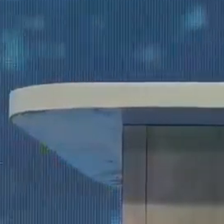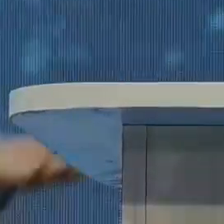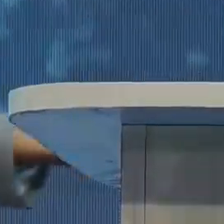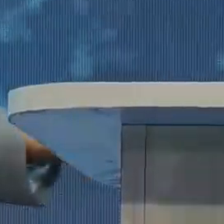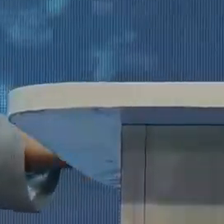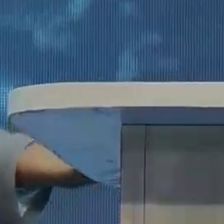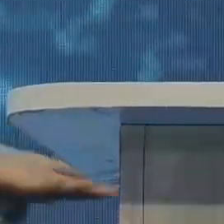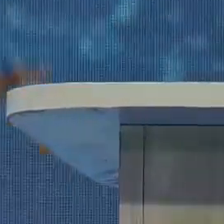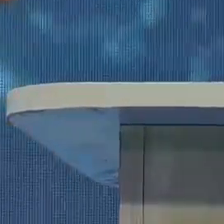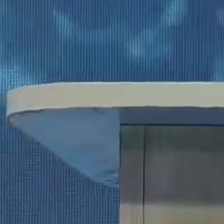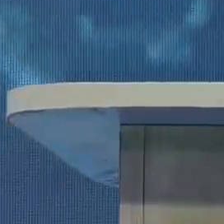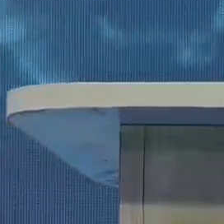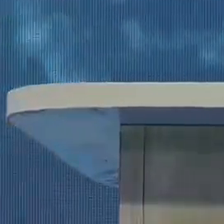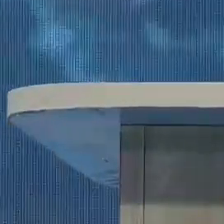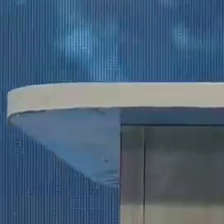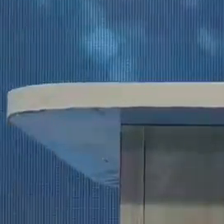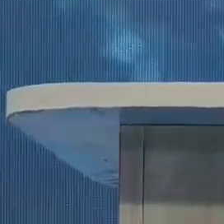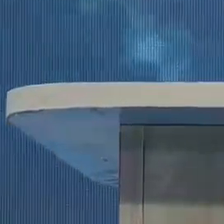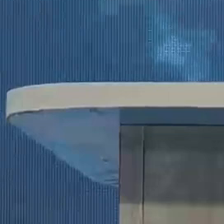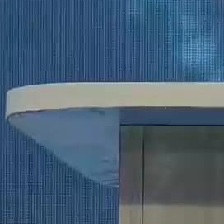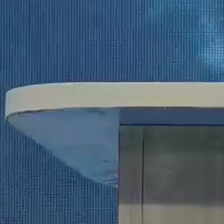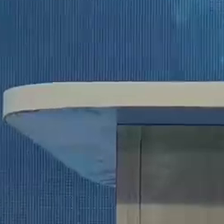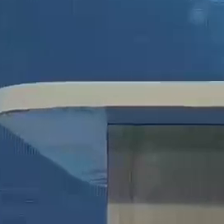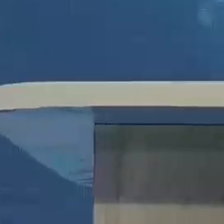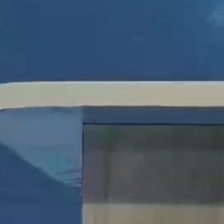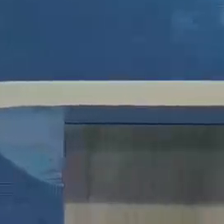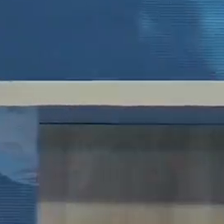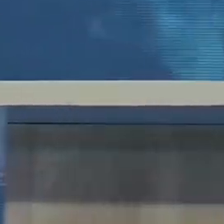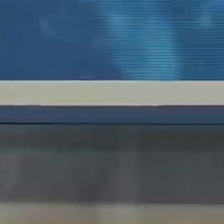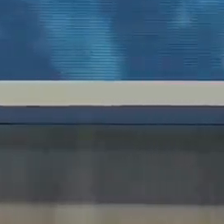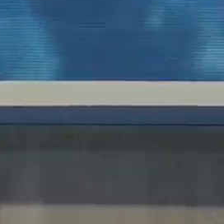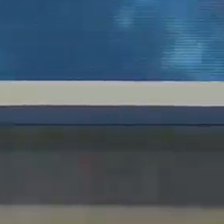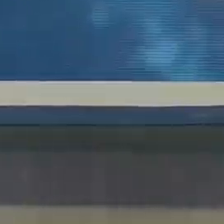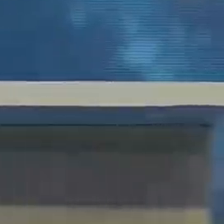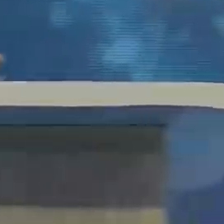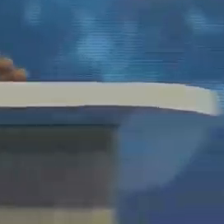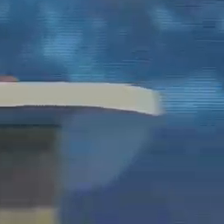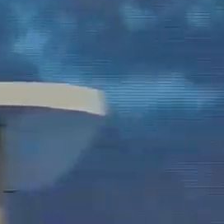moved. It's you that have moved. The Lord remains